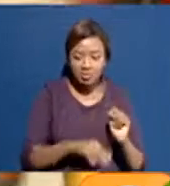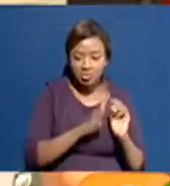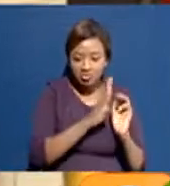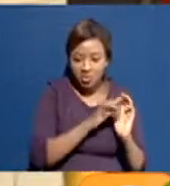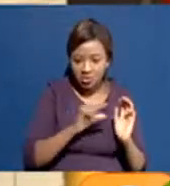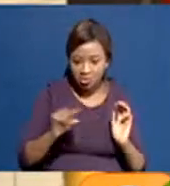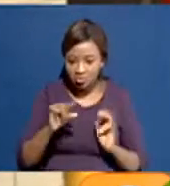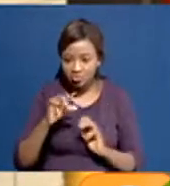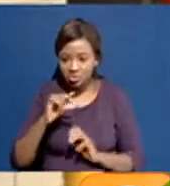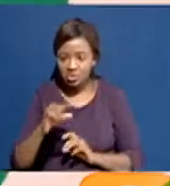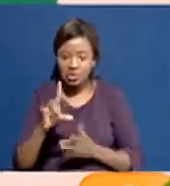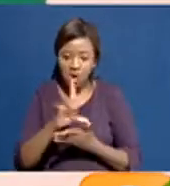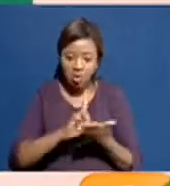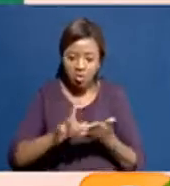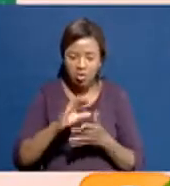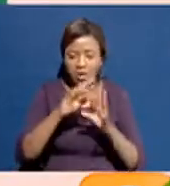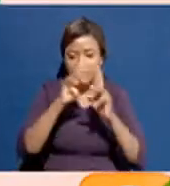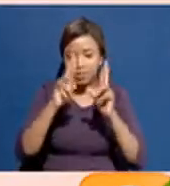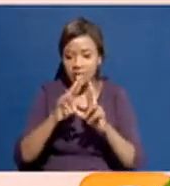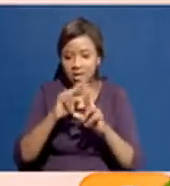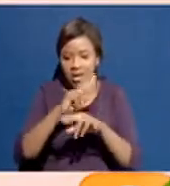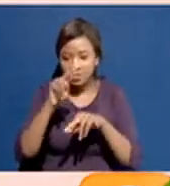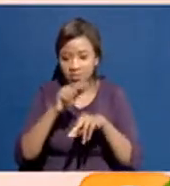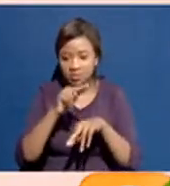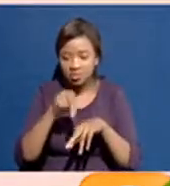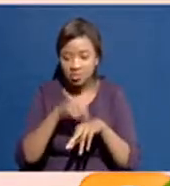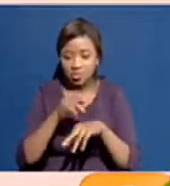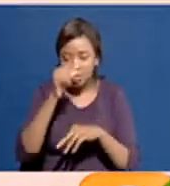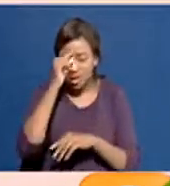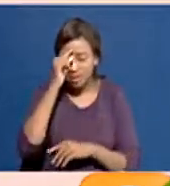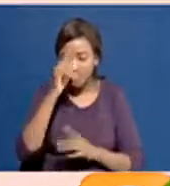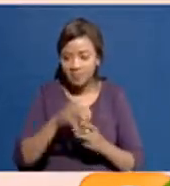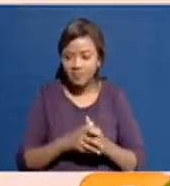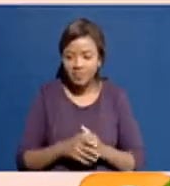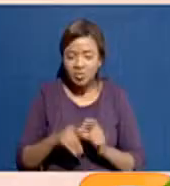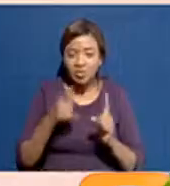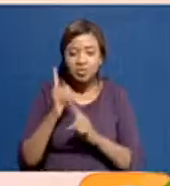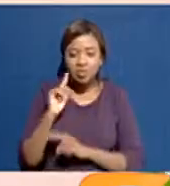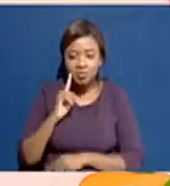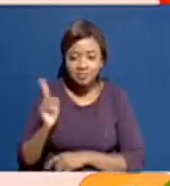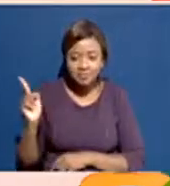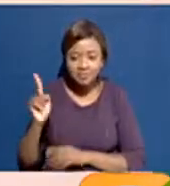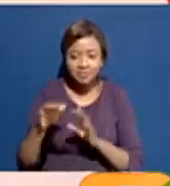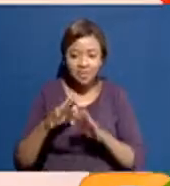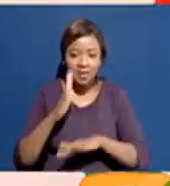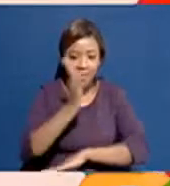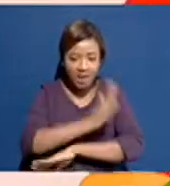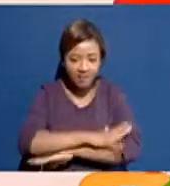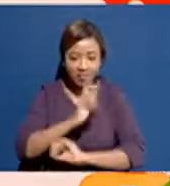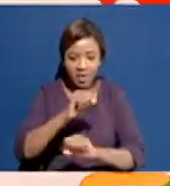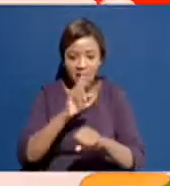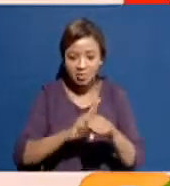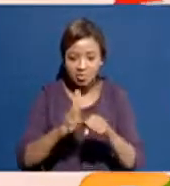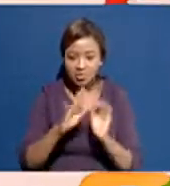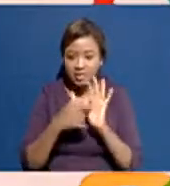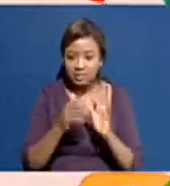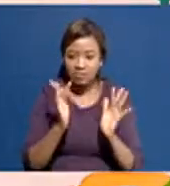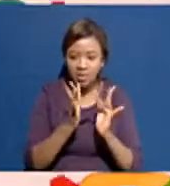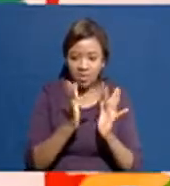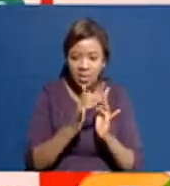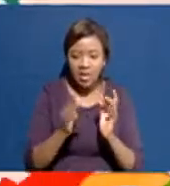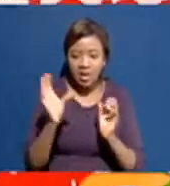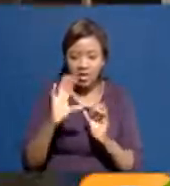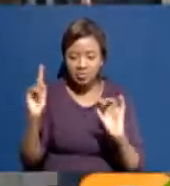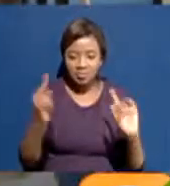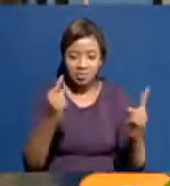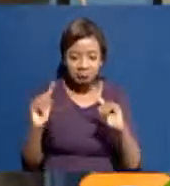both national and local government. Gjenge Makers use different approaches to reach as many clients as possible, among them social media and